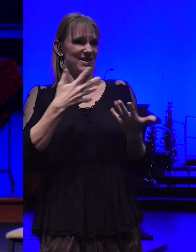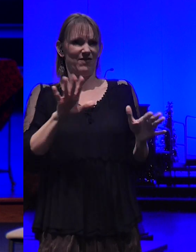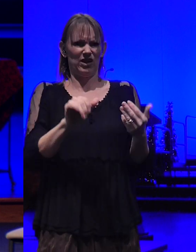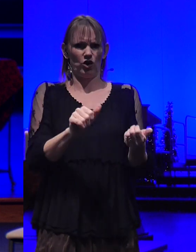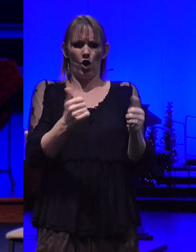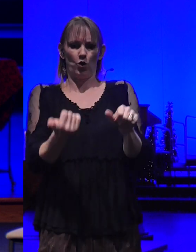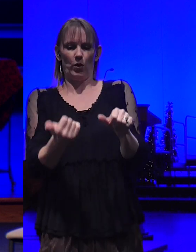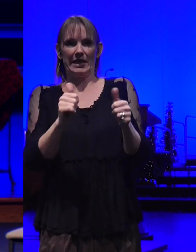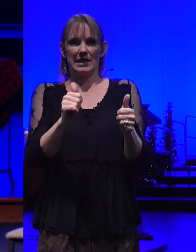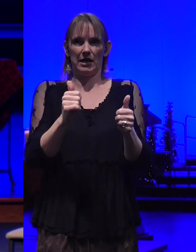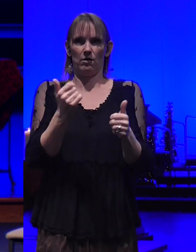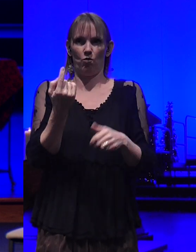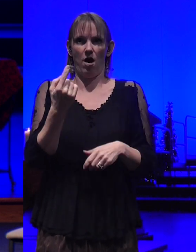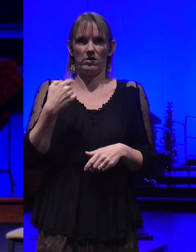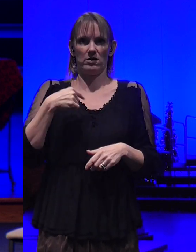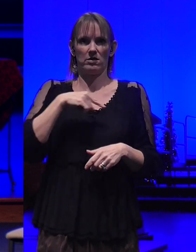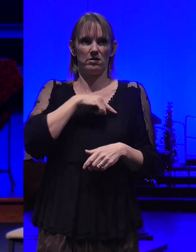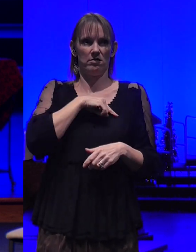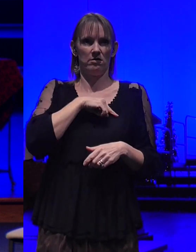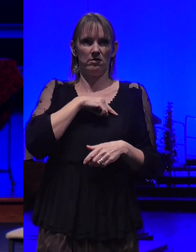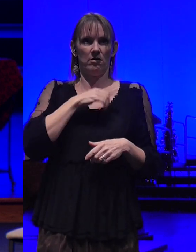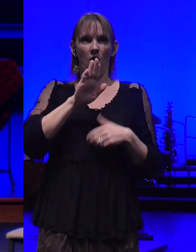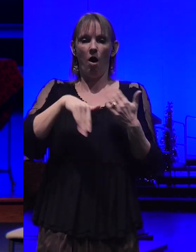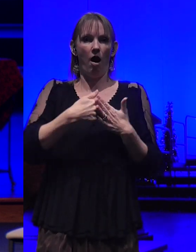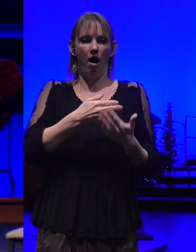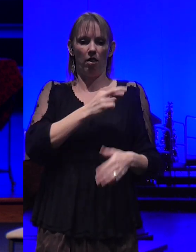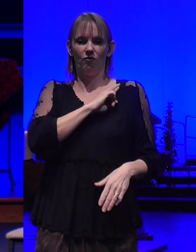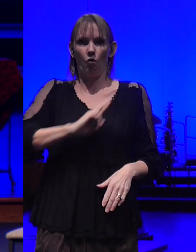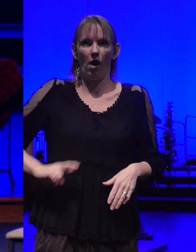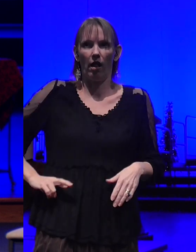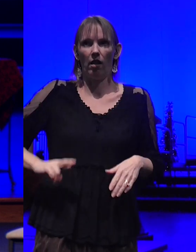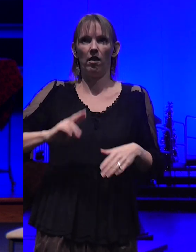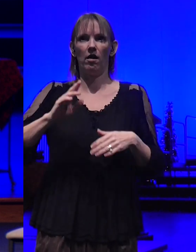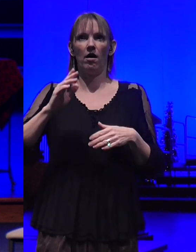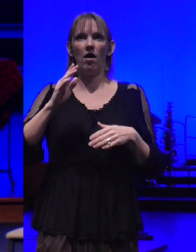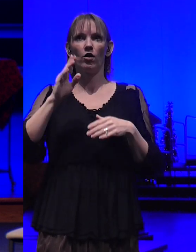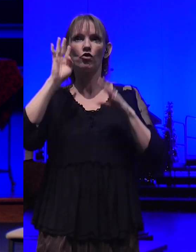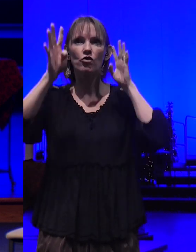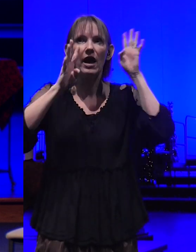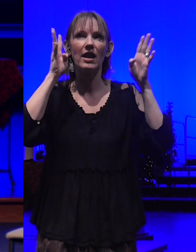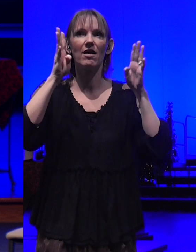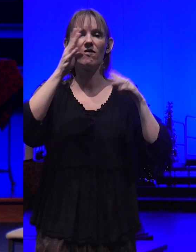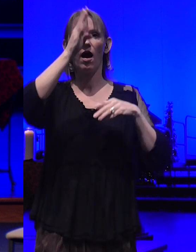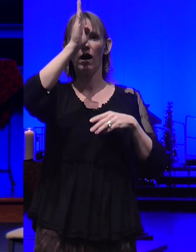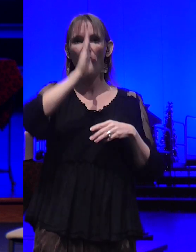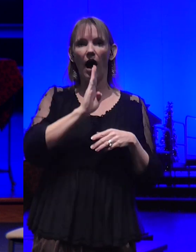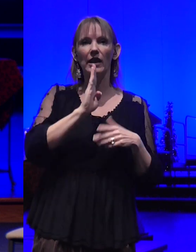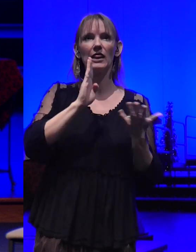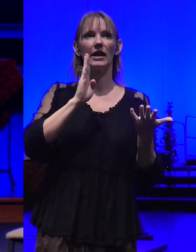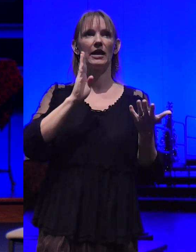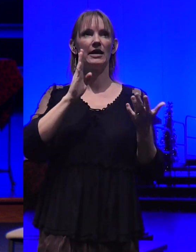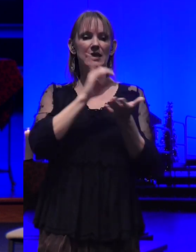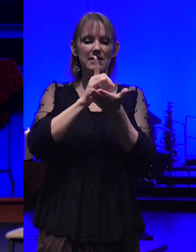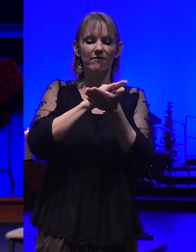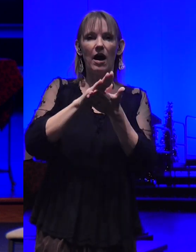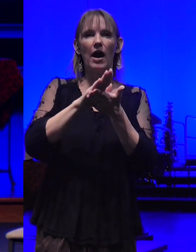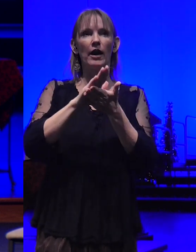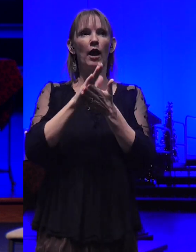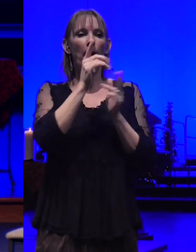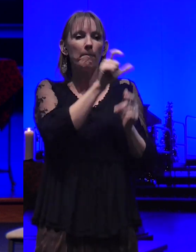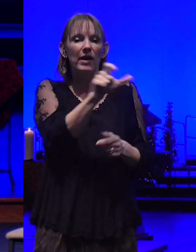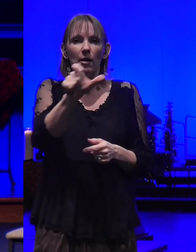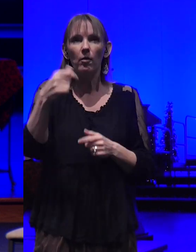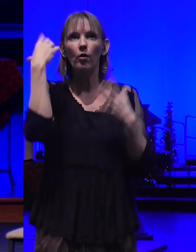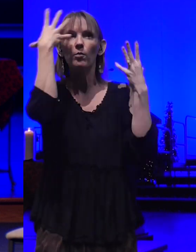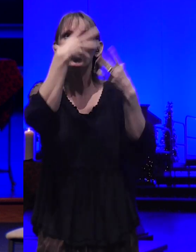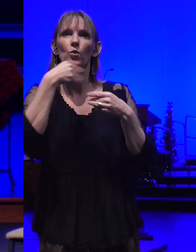anointed ones. We are all royal persons, creative, godly, divine, persons of beauty and